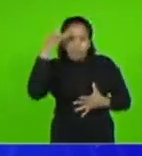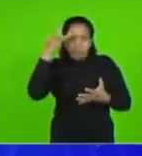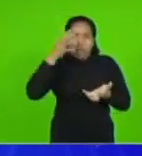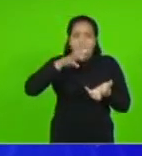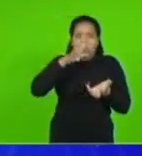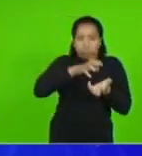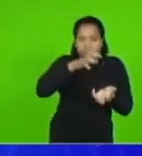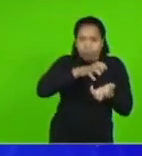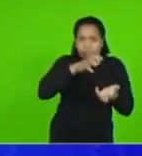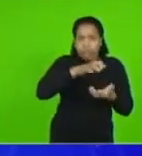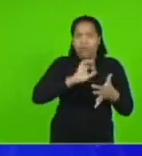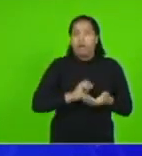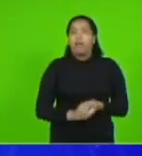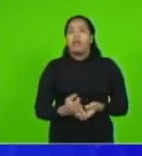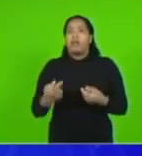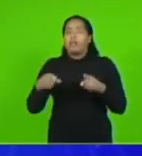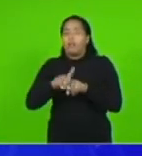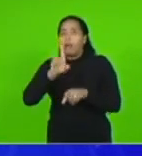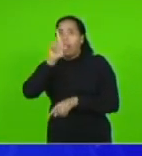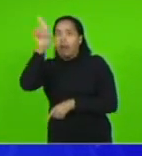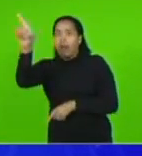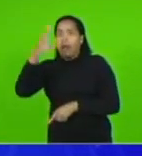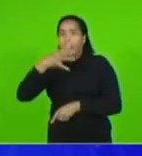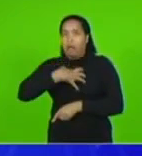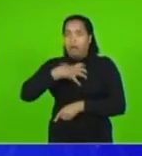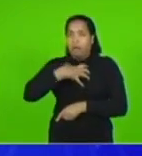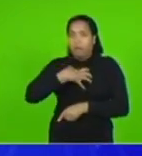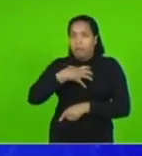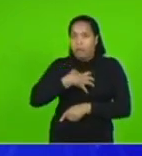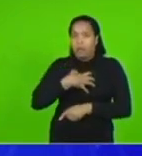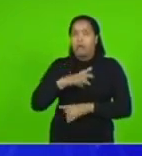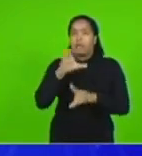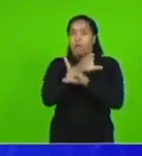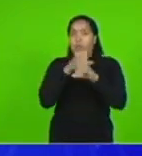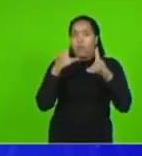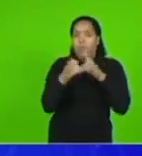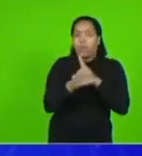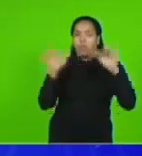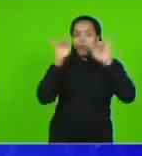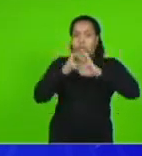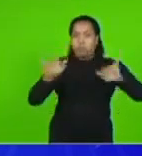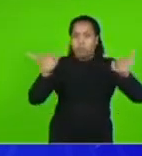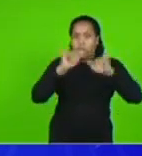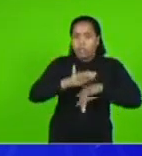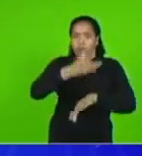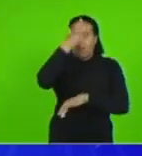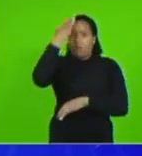There was an evangelization in a nursing home too.